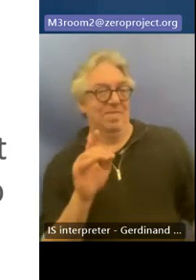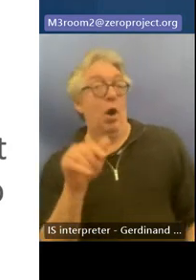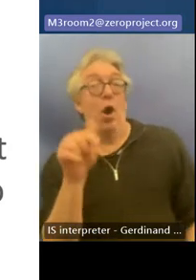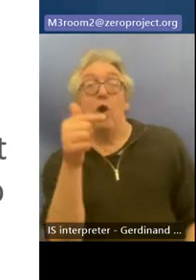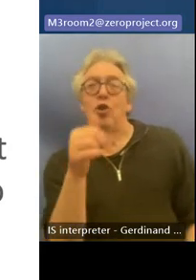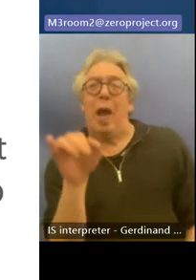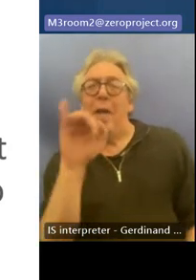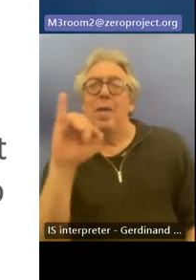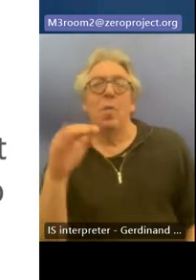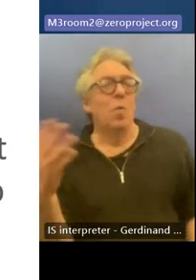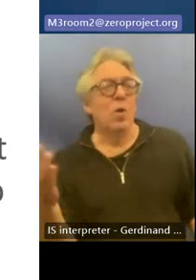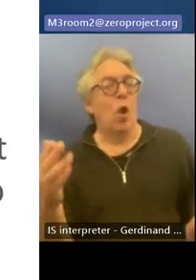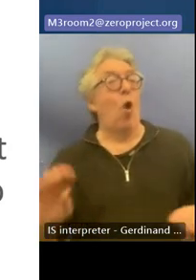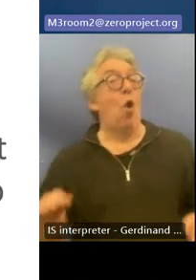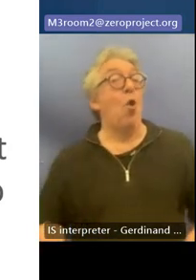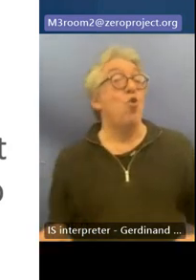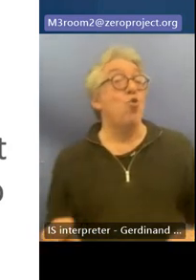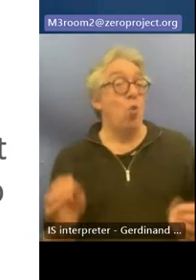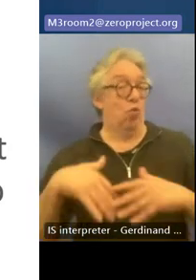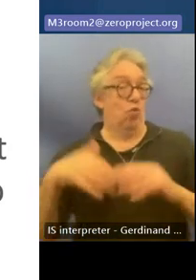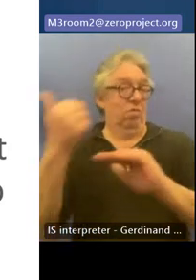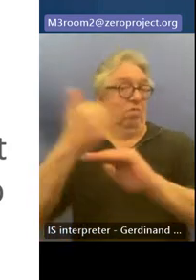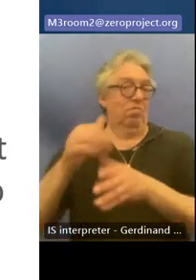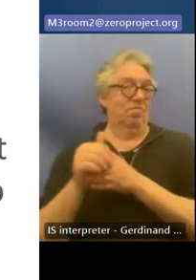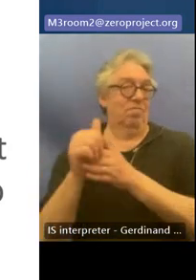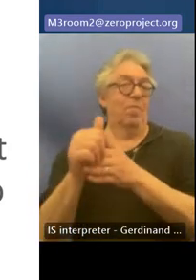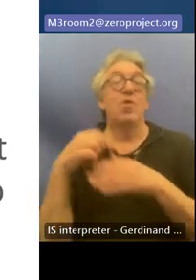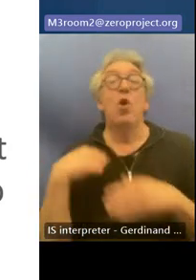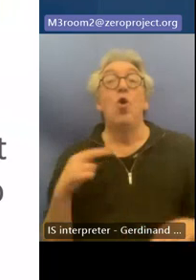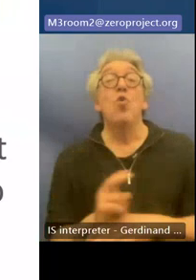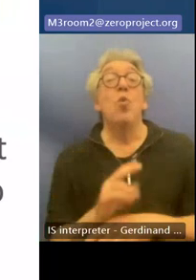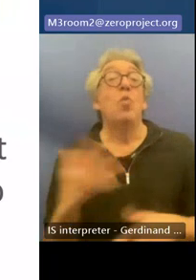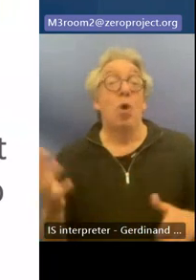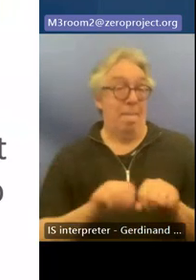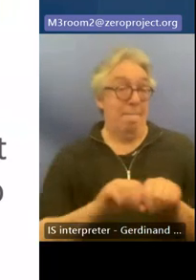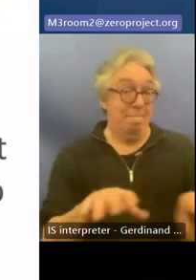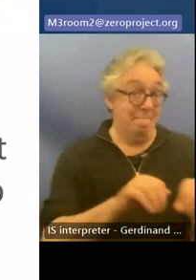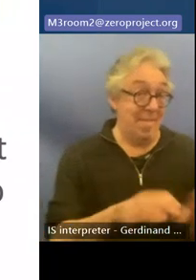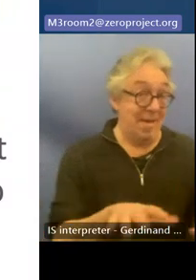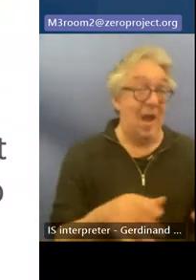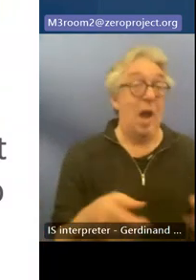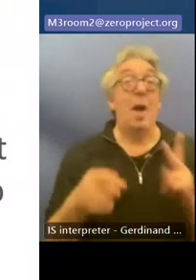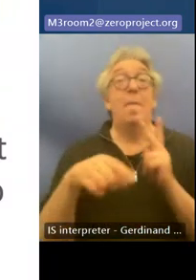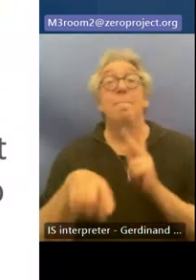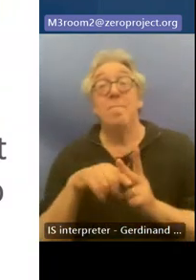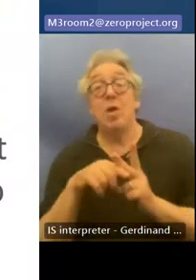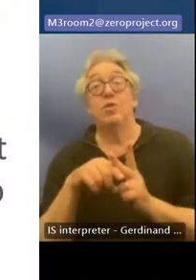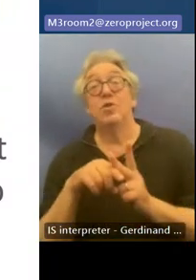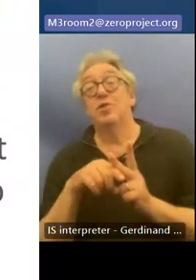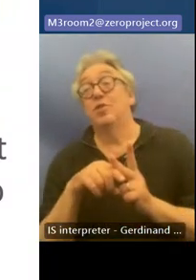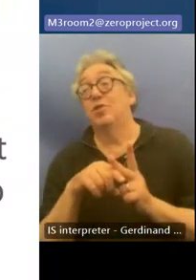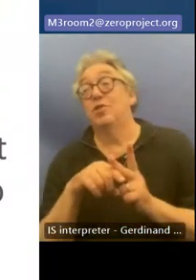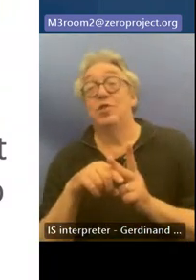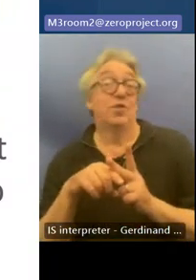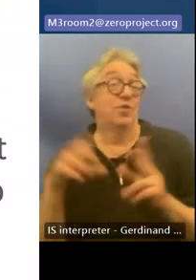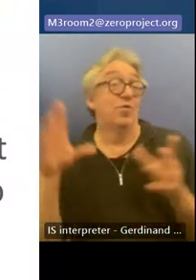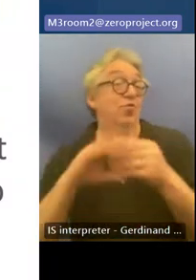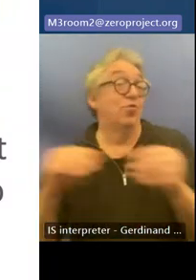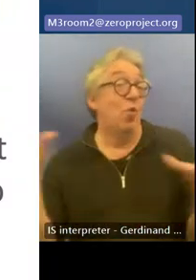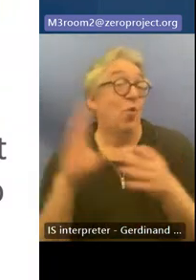youth-led organization who use the power of storytelling and media technology in form of 3D animation, comic books, and radio